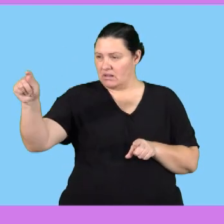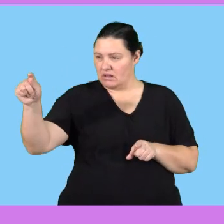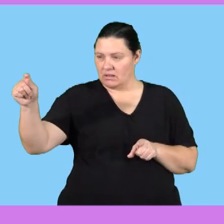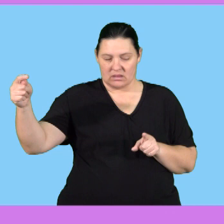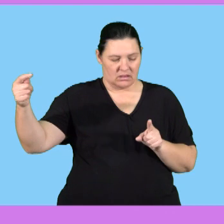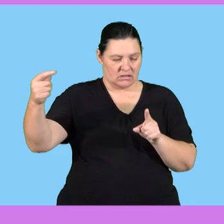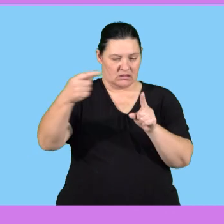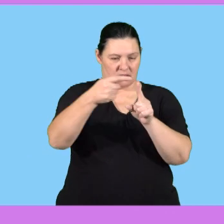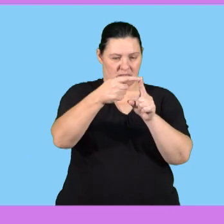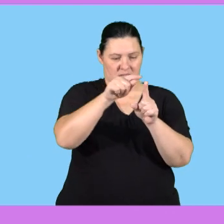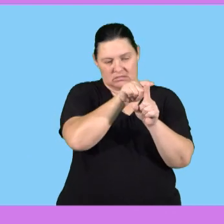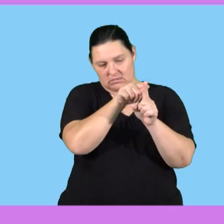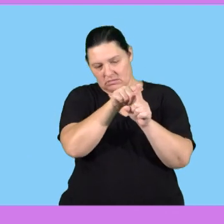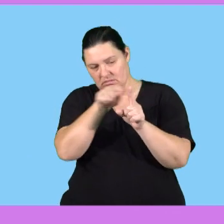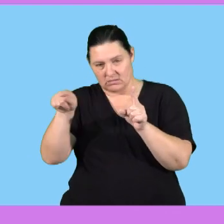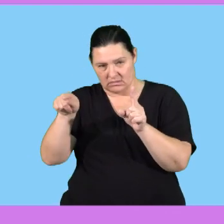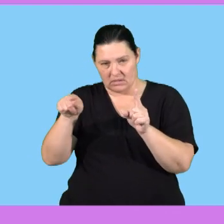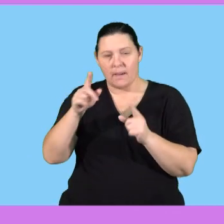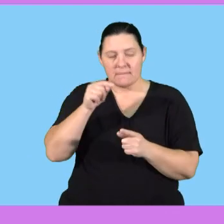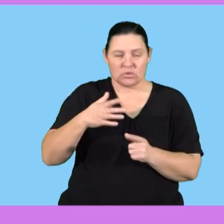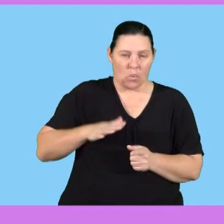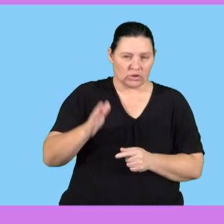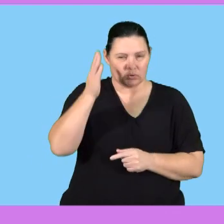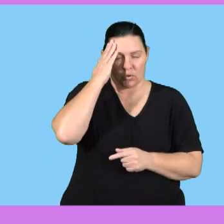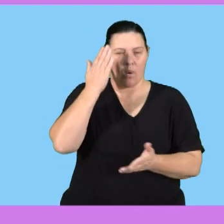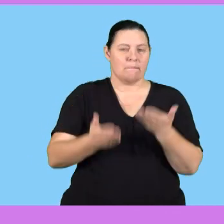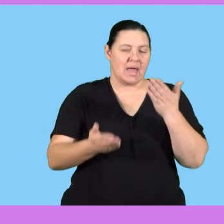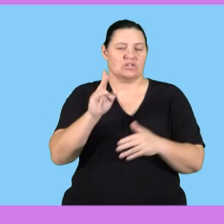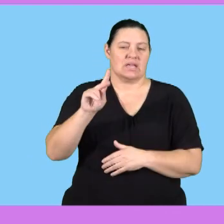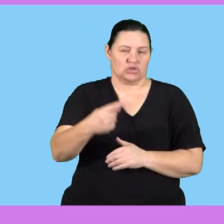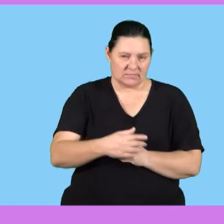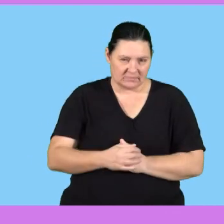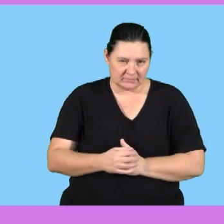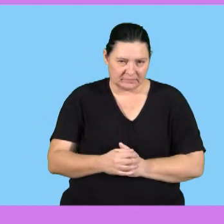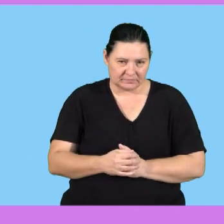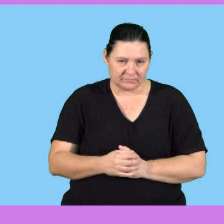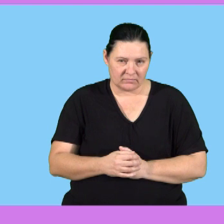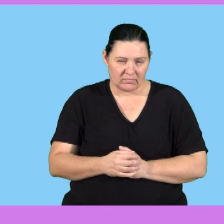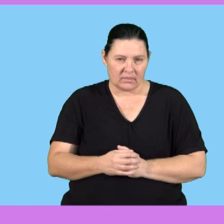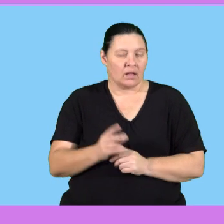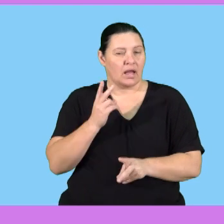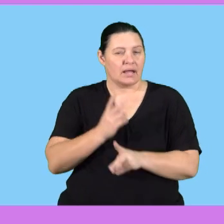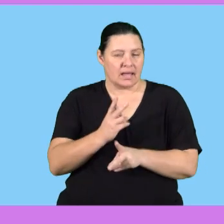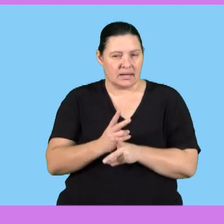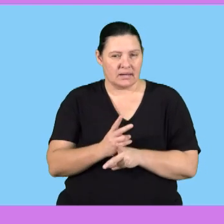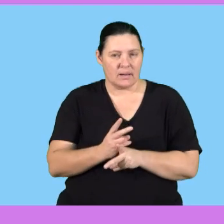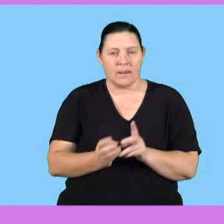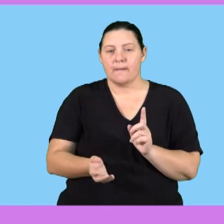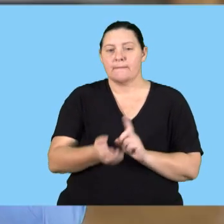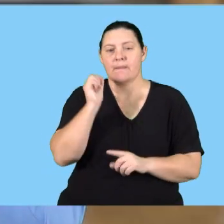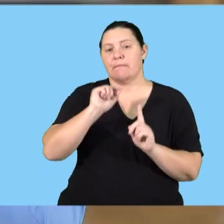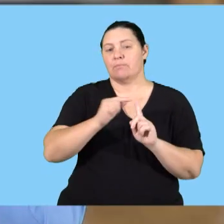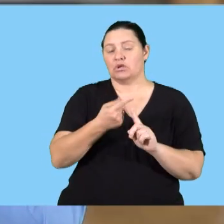percentile. So what is it that we have to determine? We need to determine his mass in kilograms, right? So again,